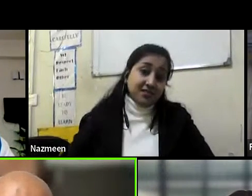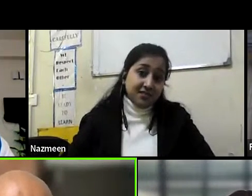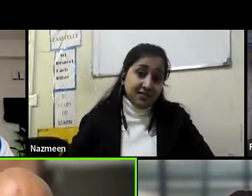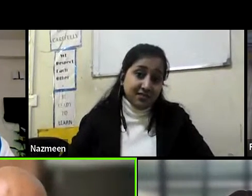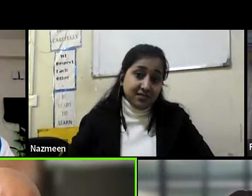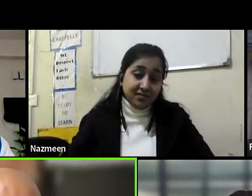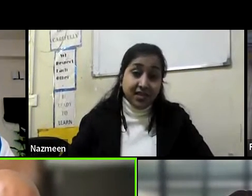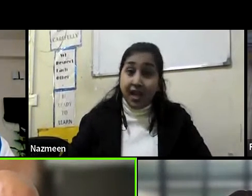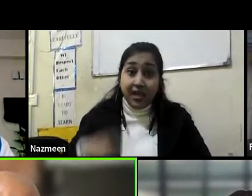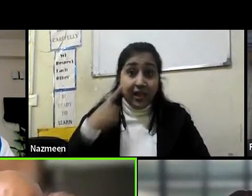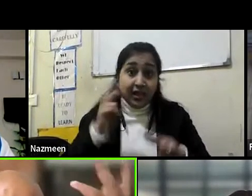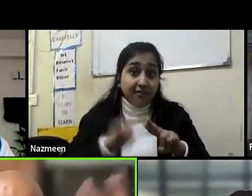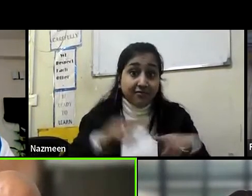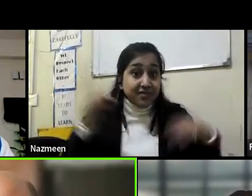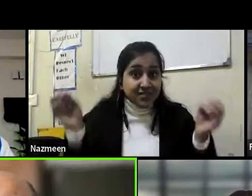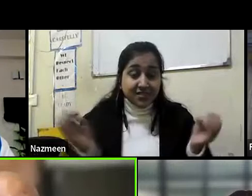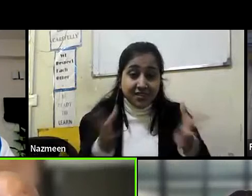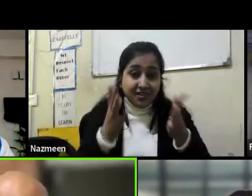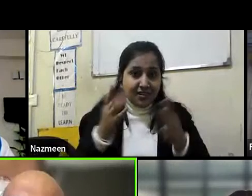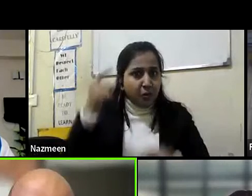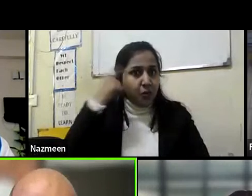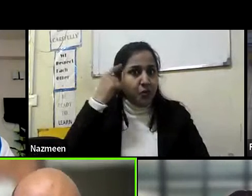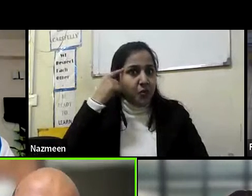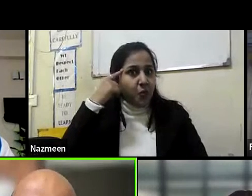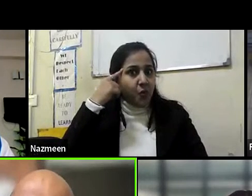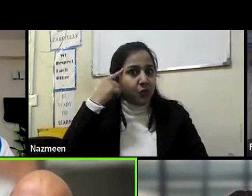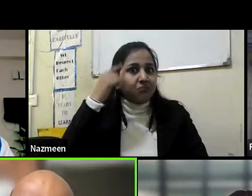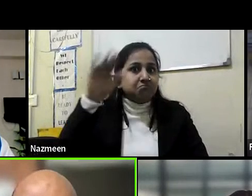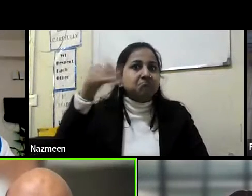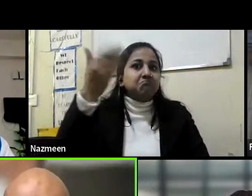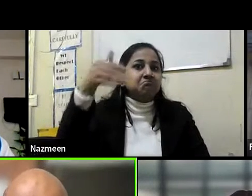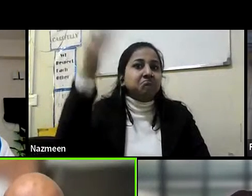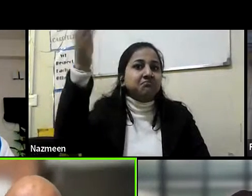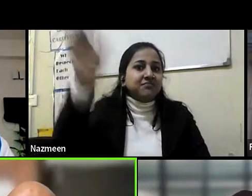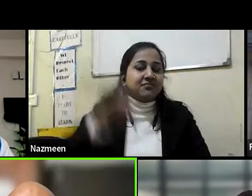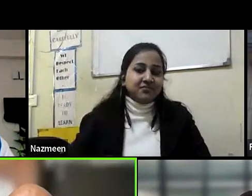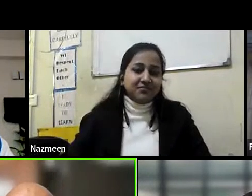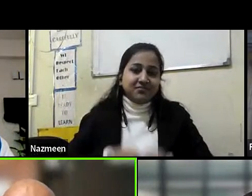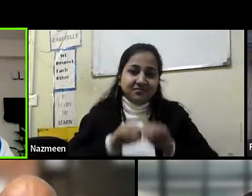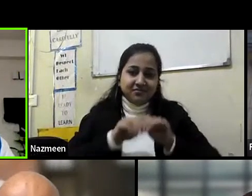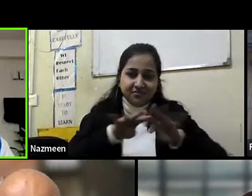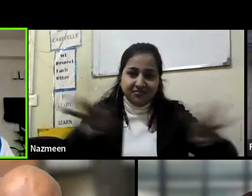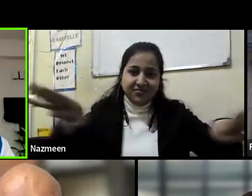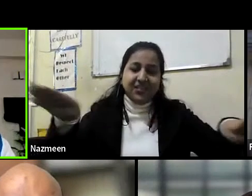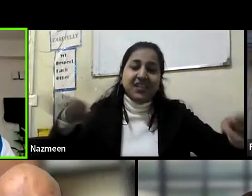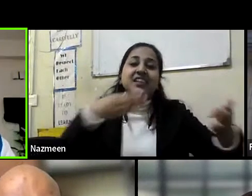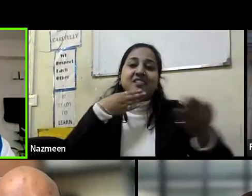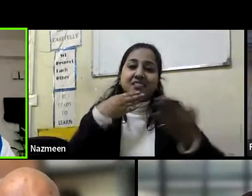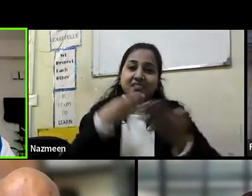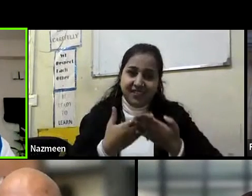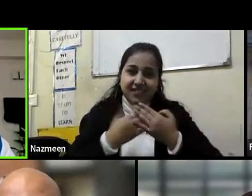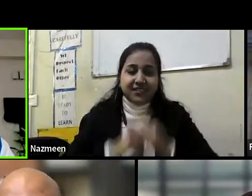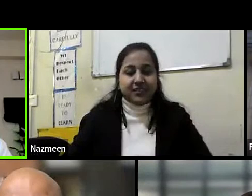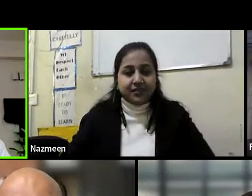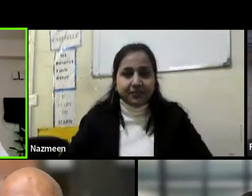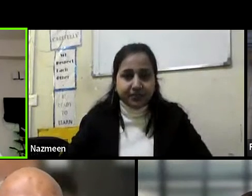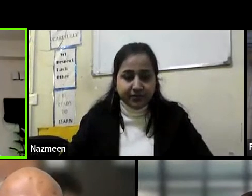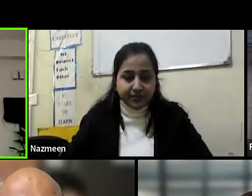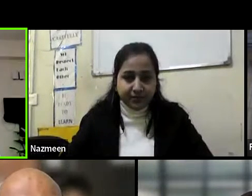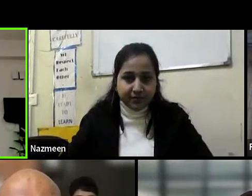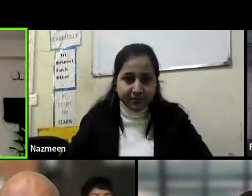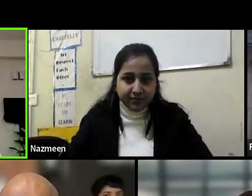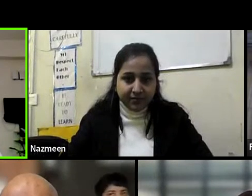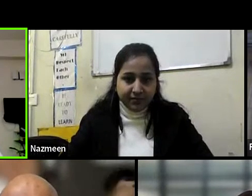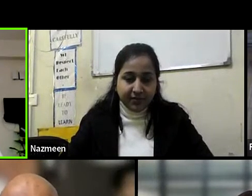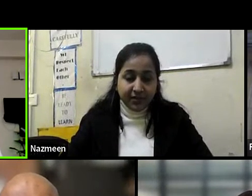when we started the session, you mentioned that thought did cross my mind. We will do it. Thank you so much. Thank you. Acha, now I'd like to